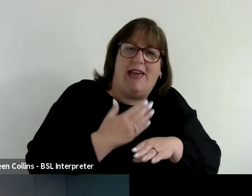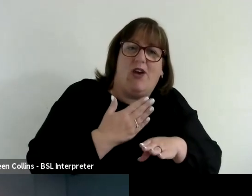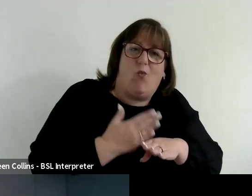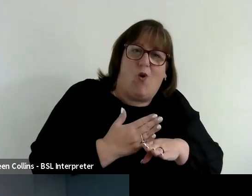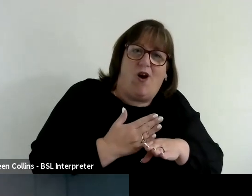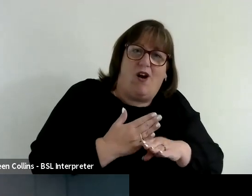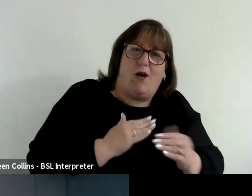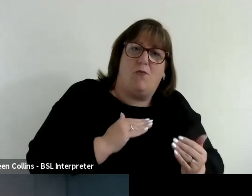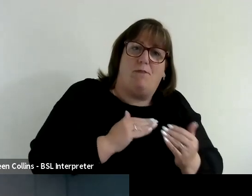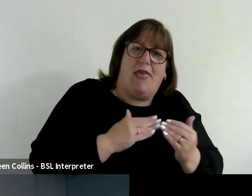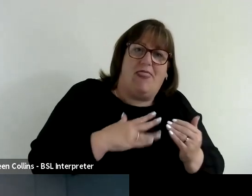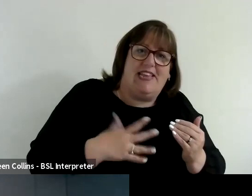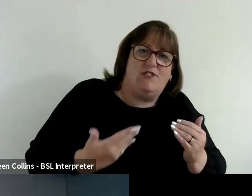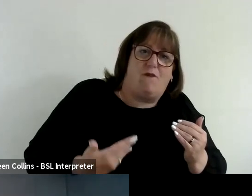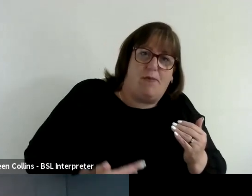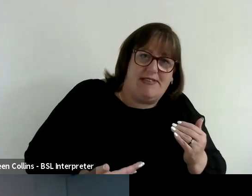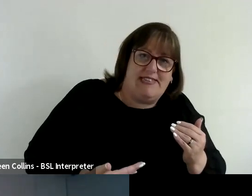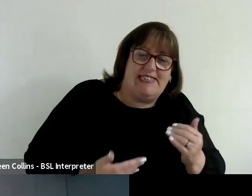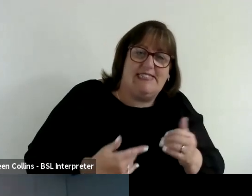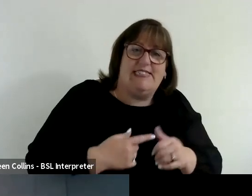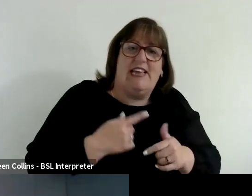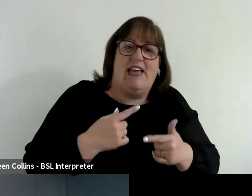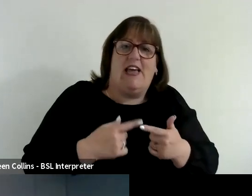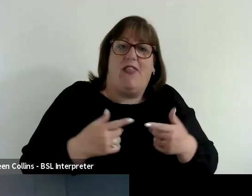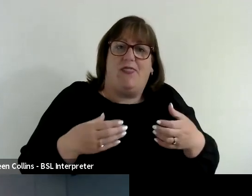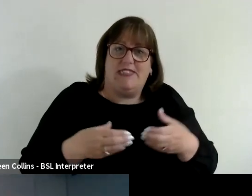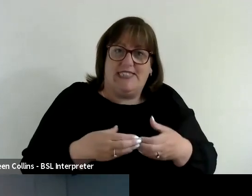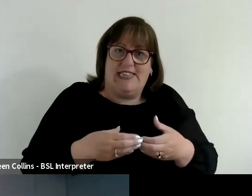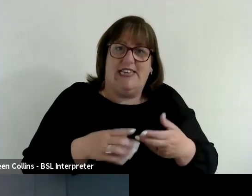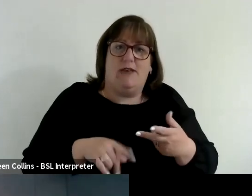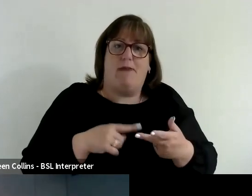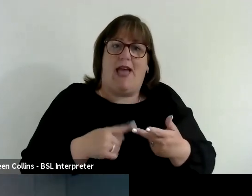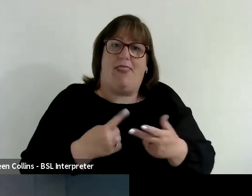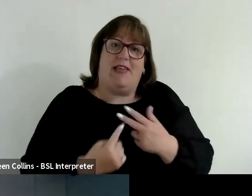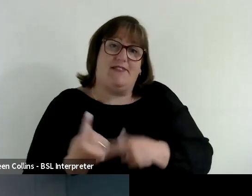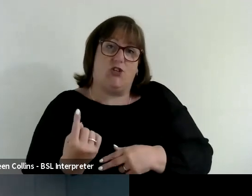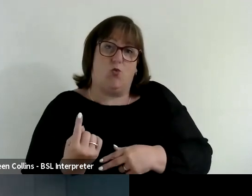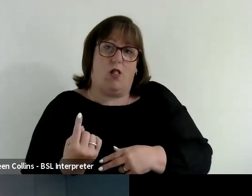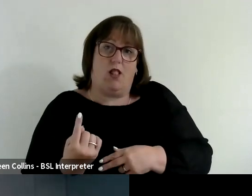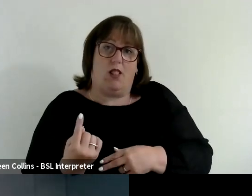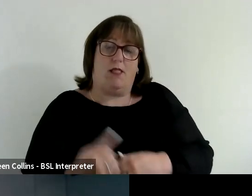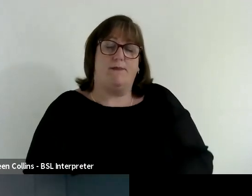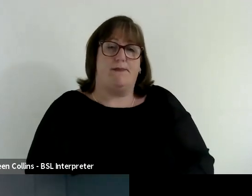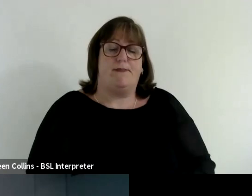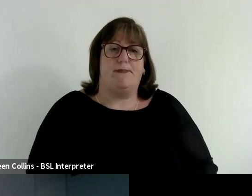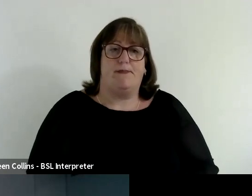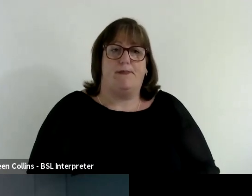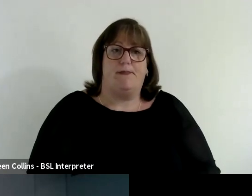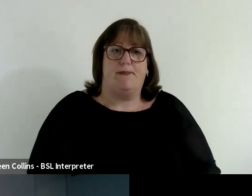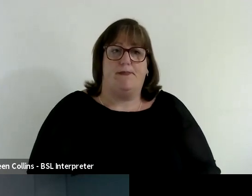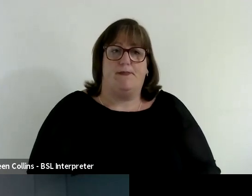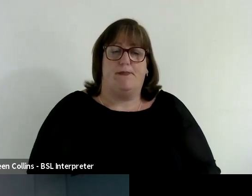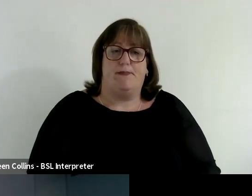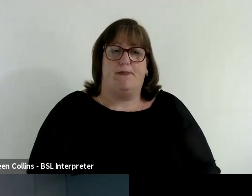business, the team, and the individual. But we have quite a lot of flexible working arrangements. Yeah, no, that's great to